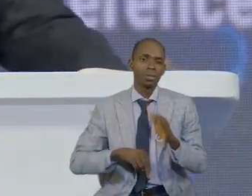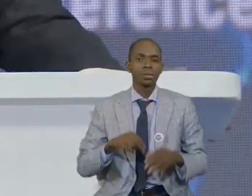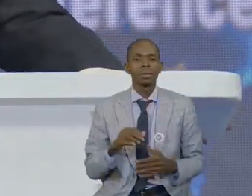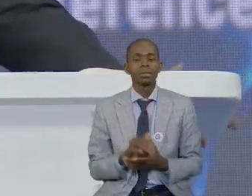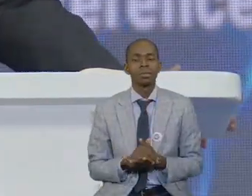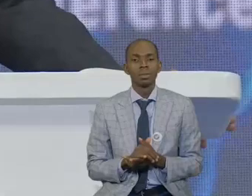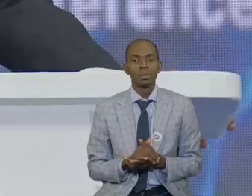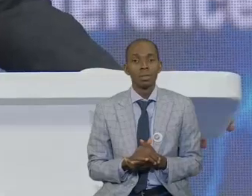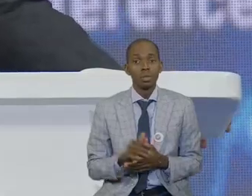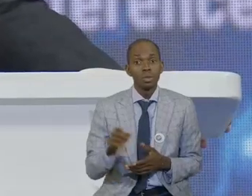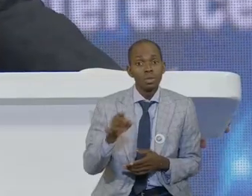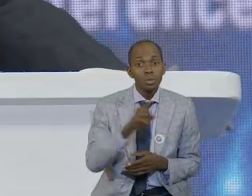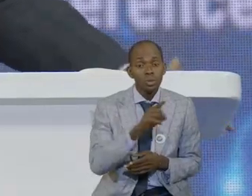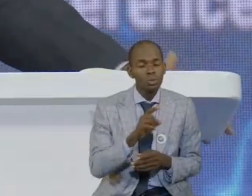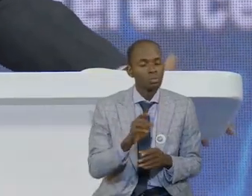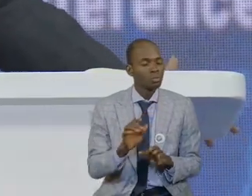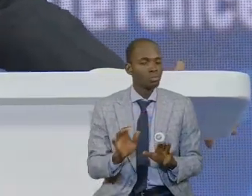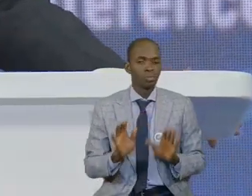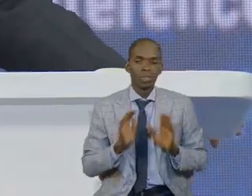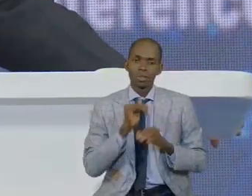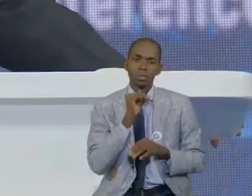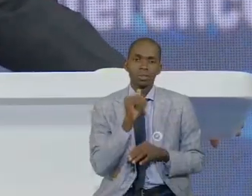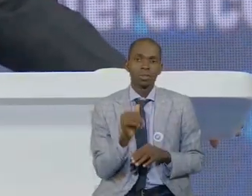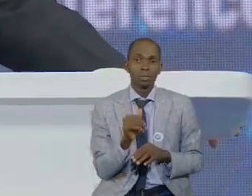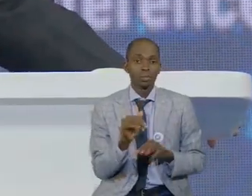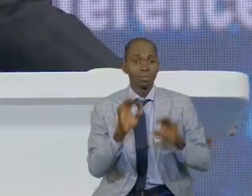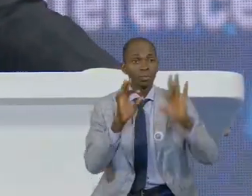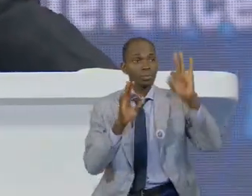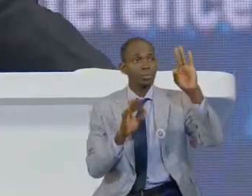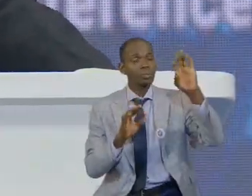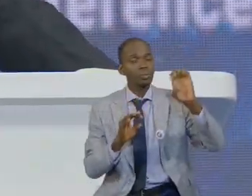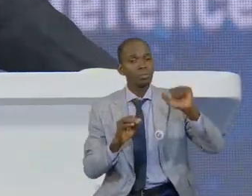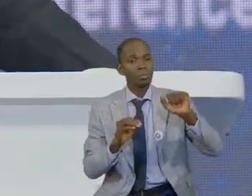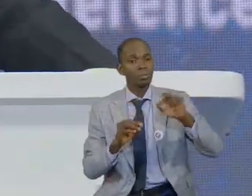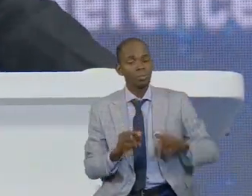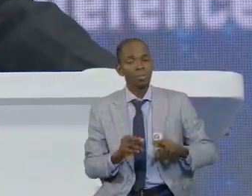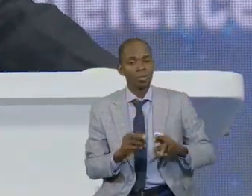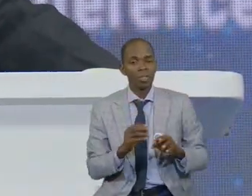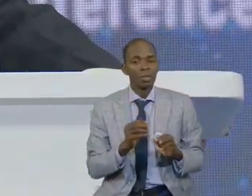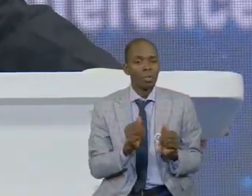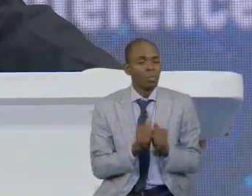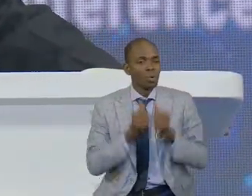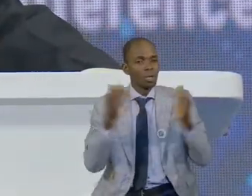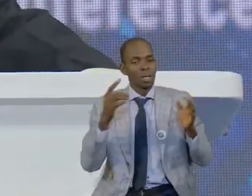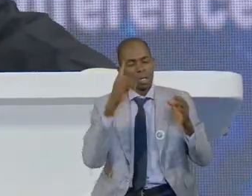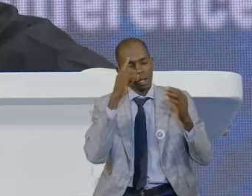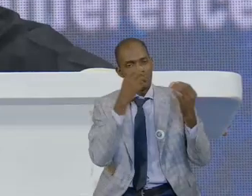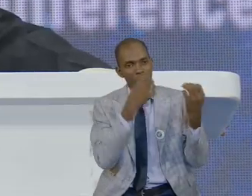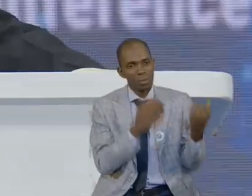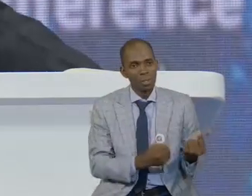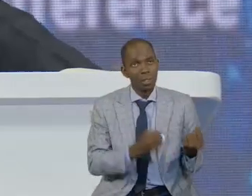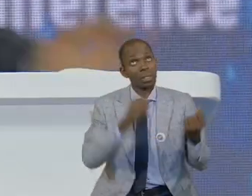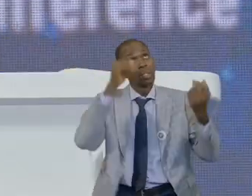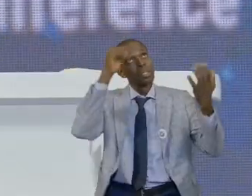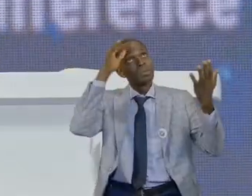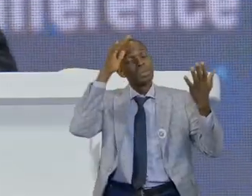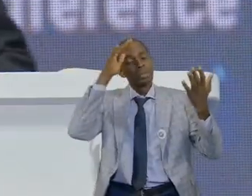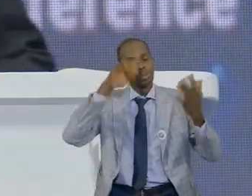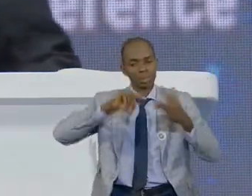Fear is faithless expectation activating restlessness.